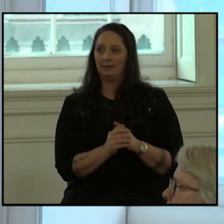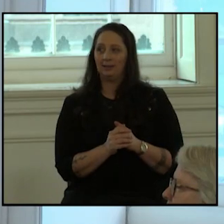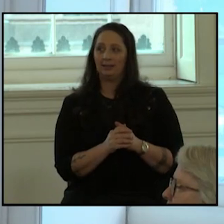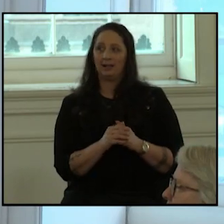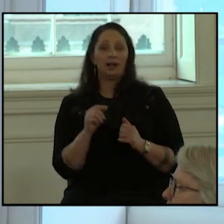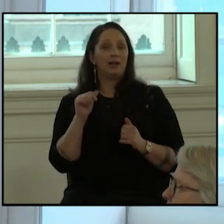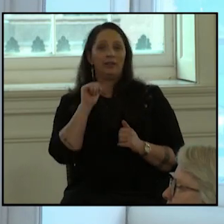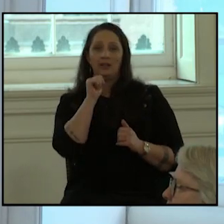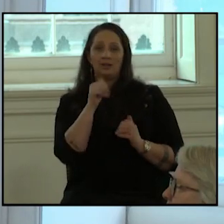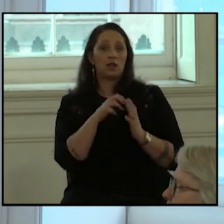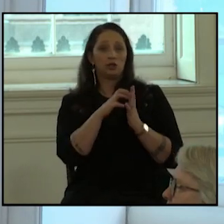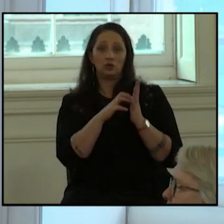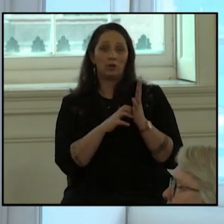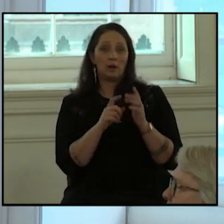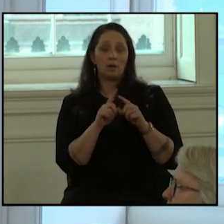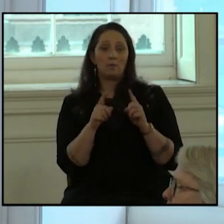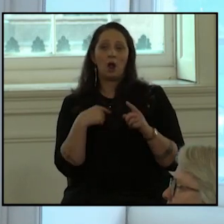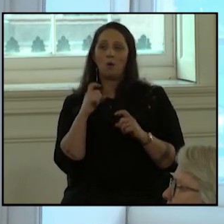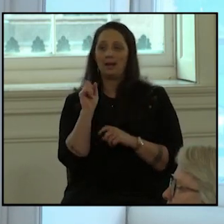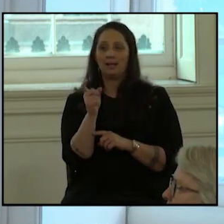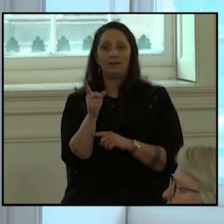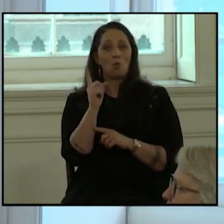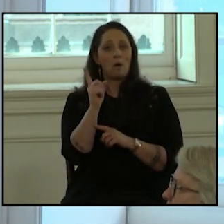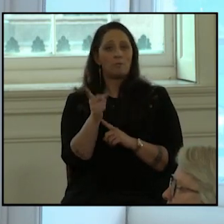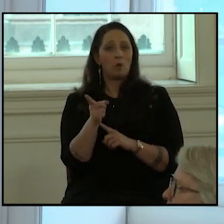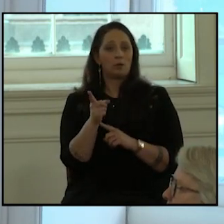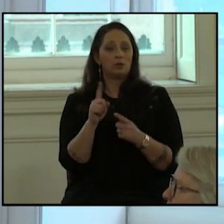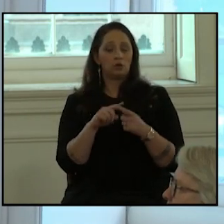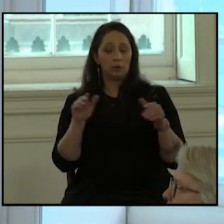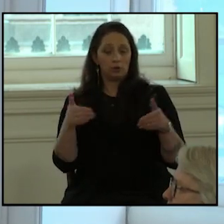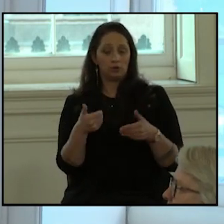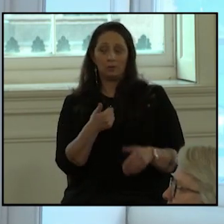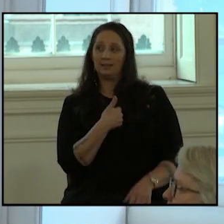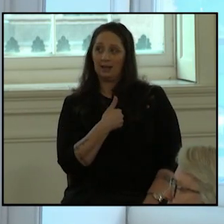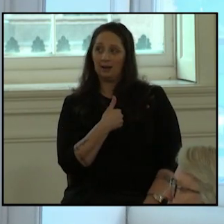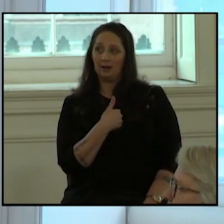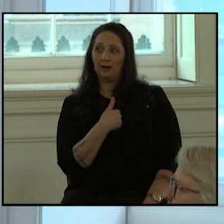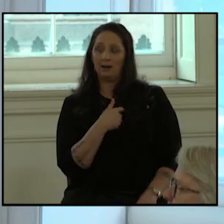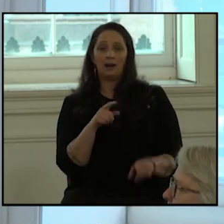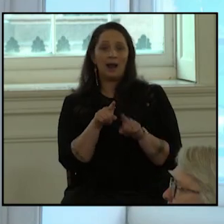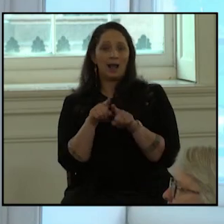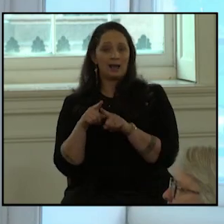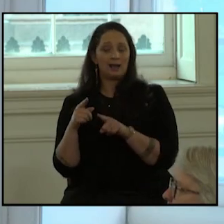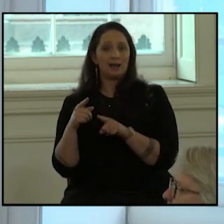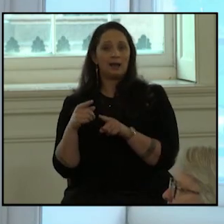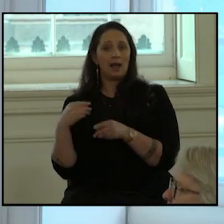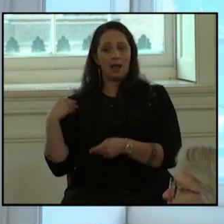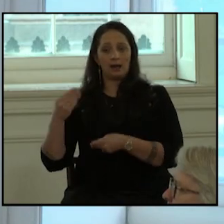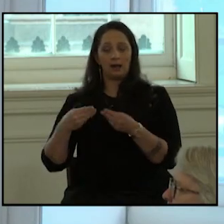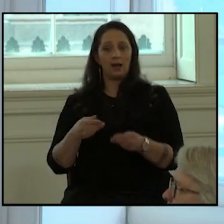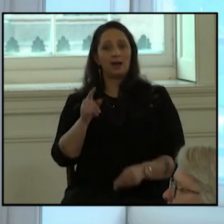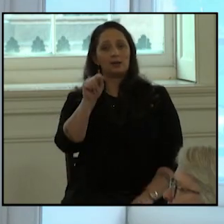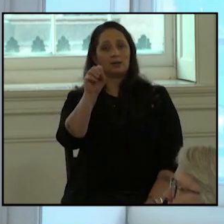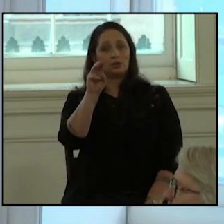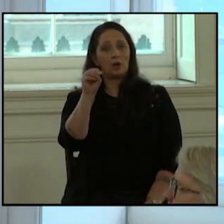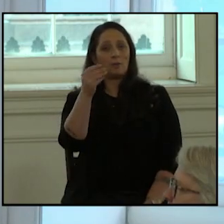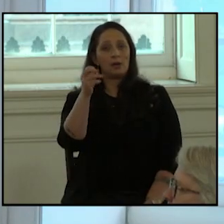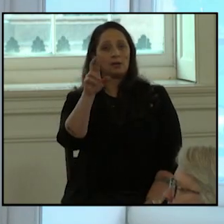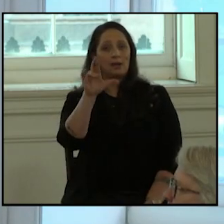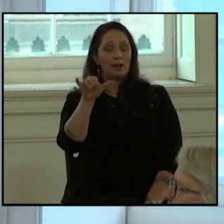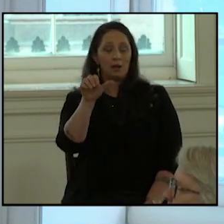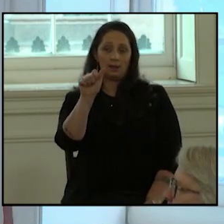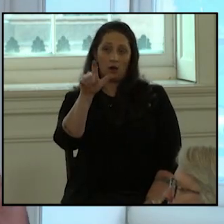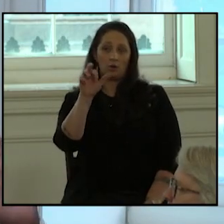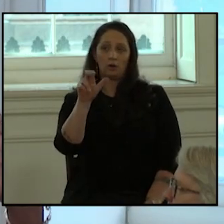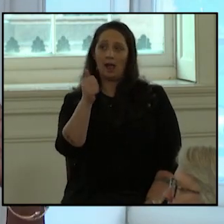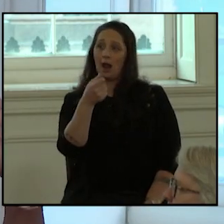script, but I just want to give a moment. I've introduced myself as a descendant of Tom and Clara Gamble. Is